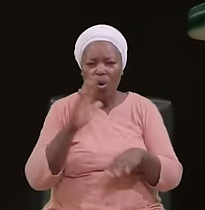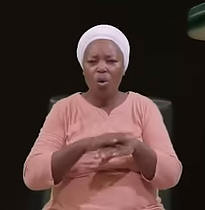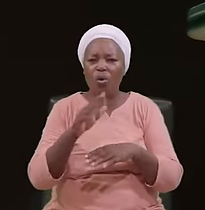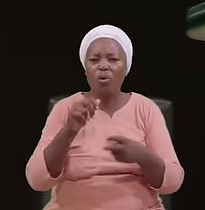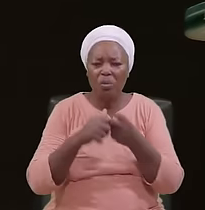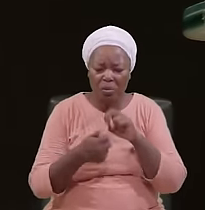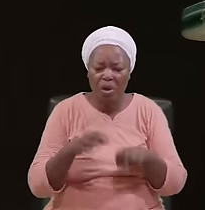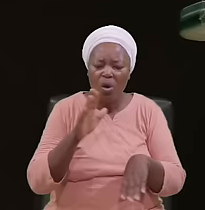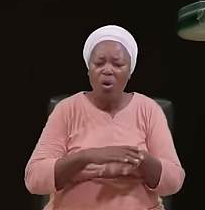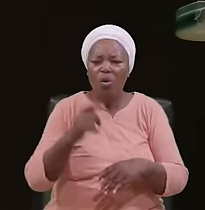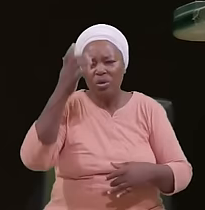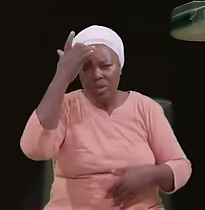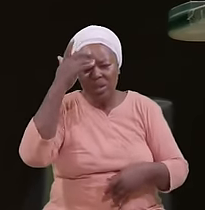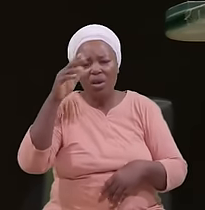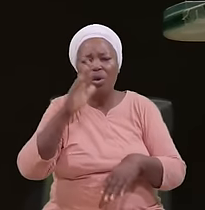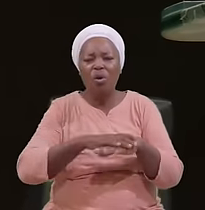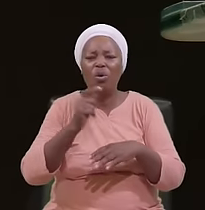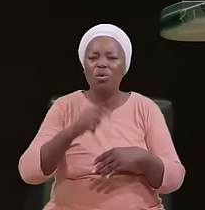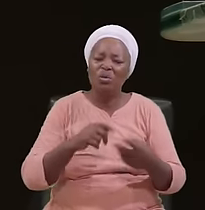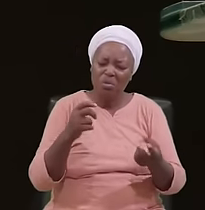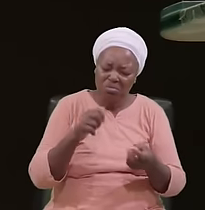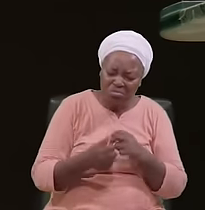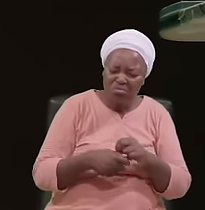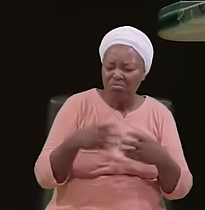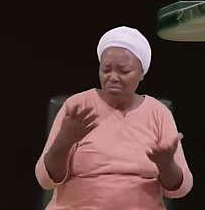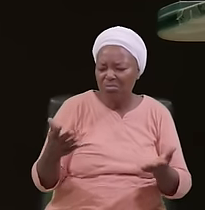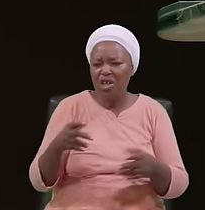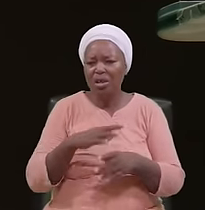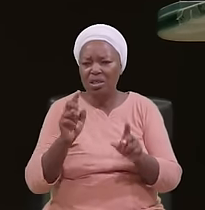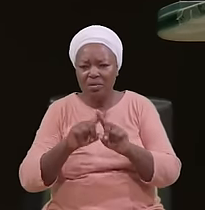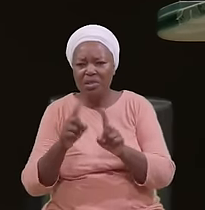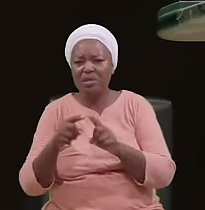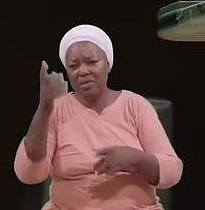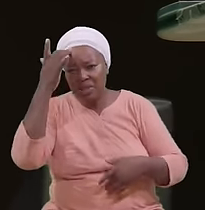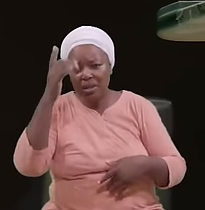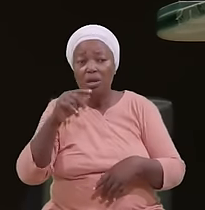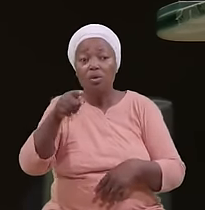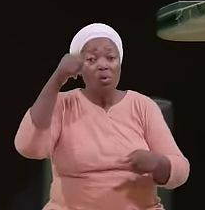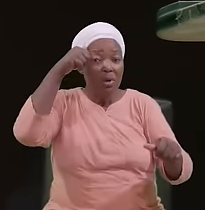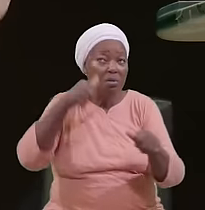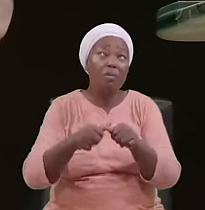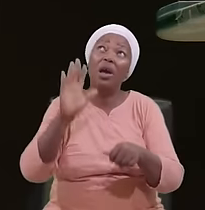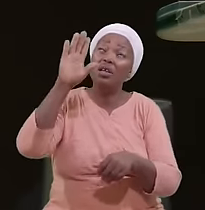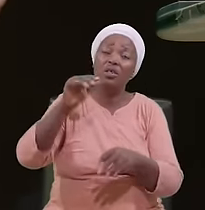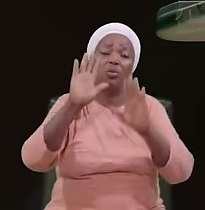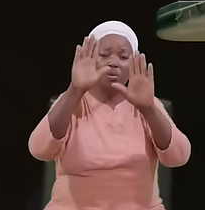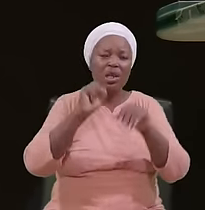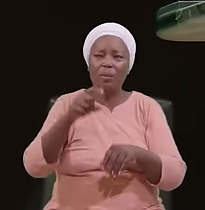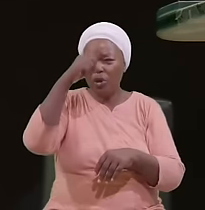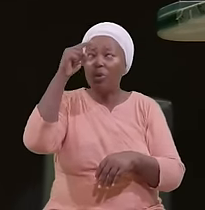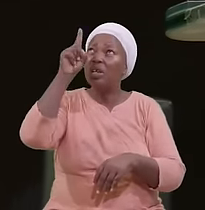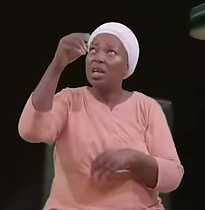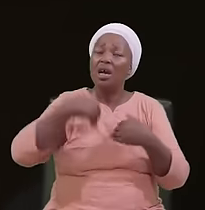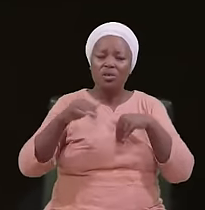your sickness, on your disease, on your arthritis. Remember his wonders. He's done it for other people.